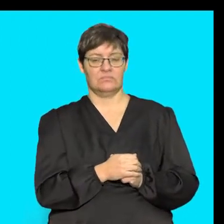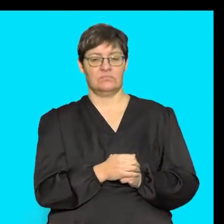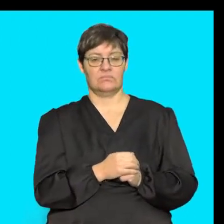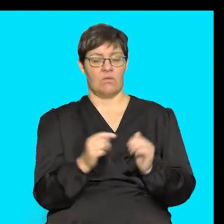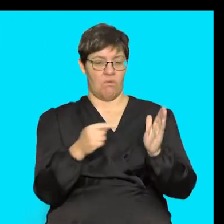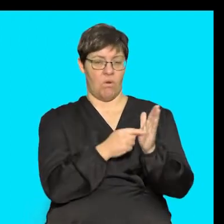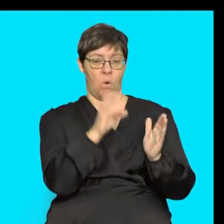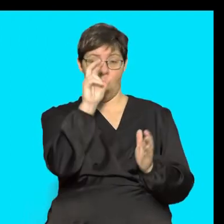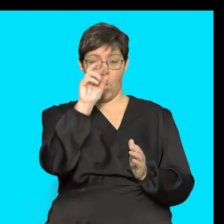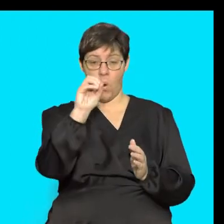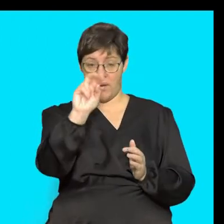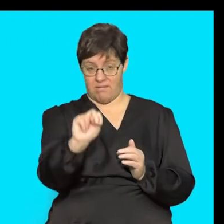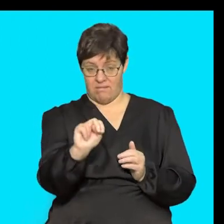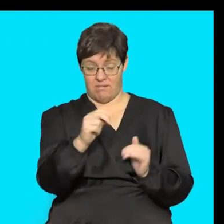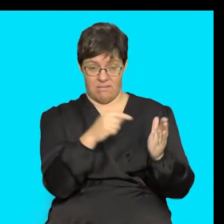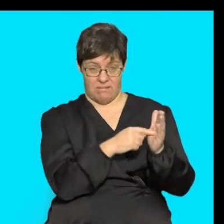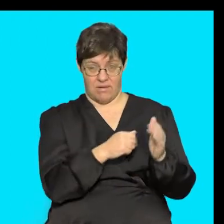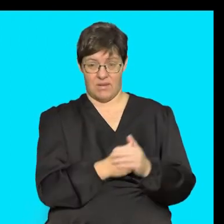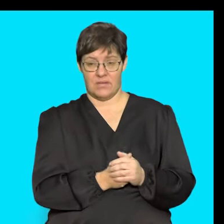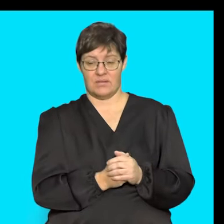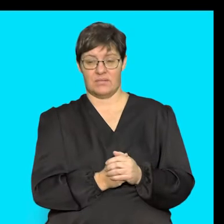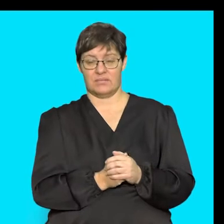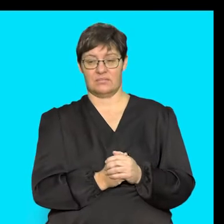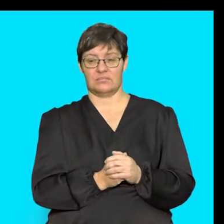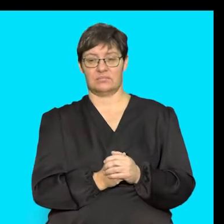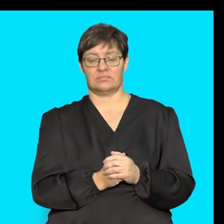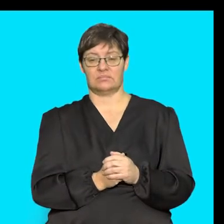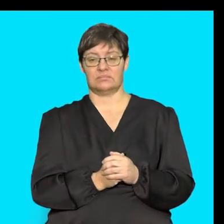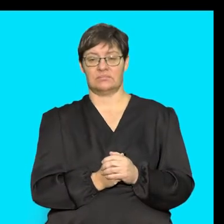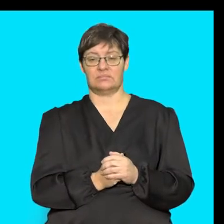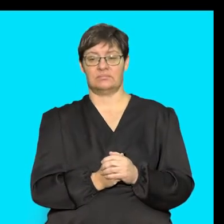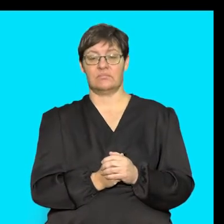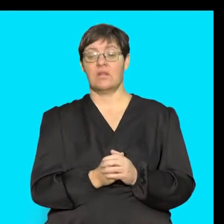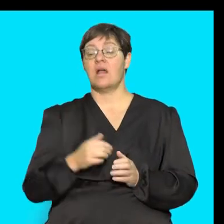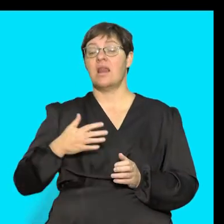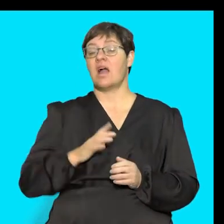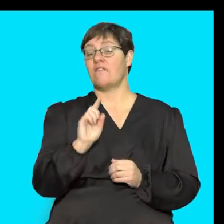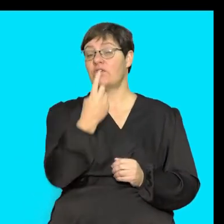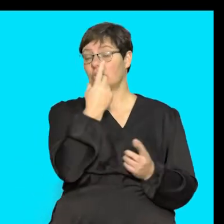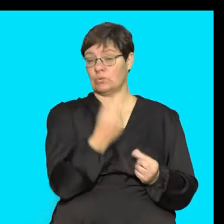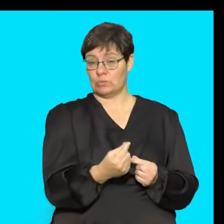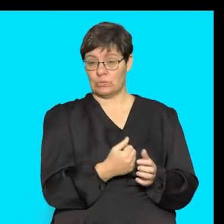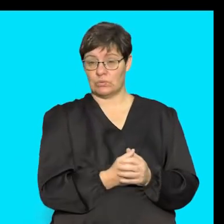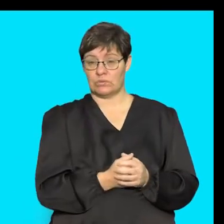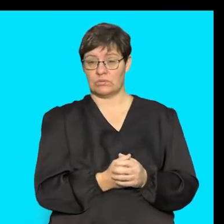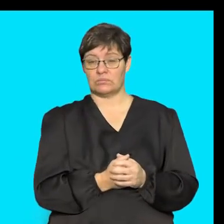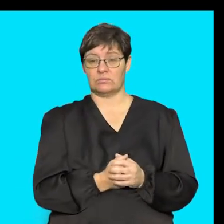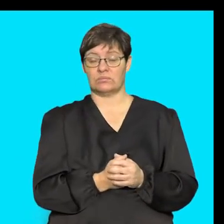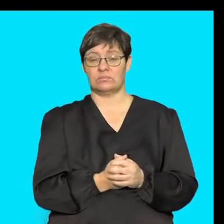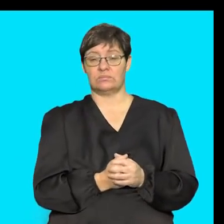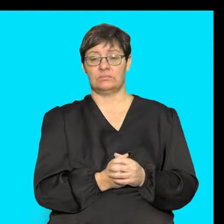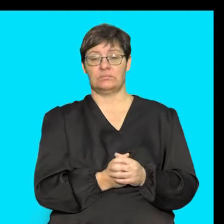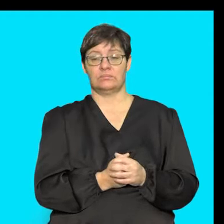Switch on the calculator, okay? I'll indicate using my calculator. What I'd like you to do first is to